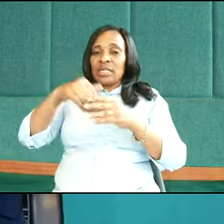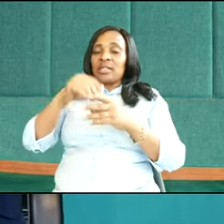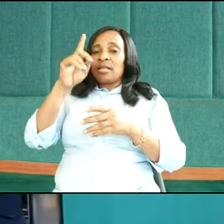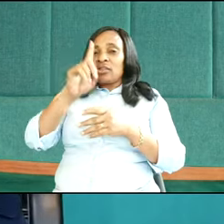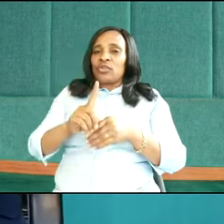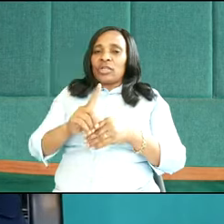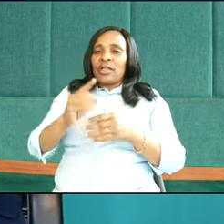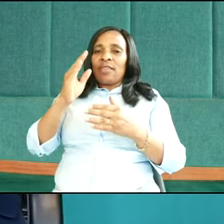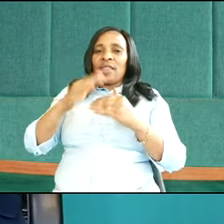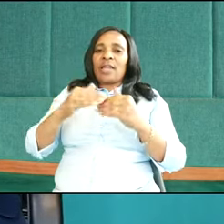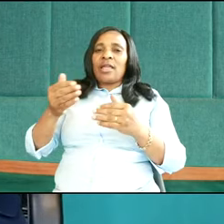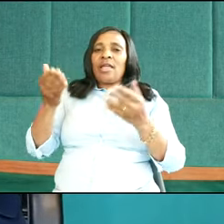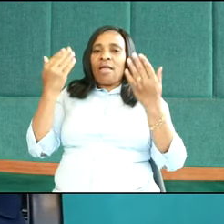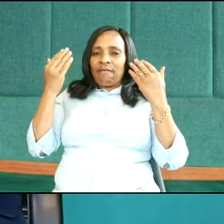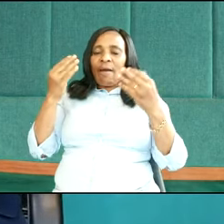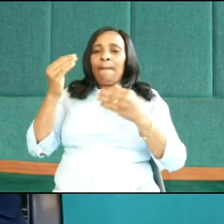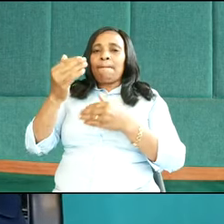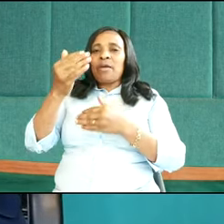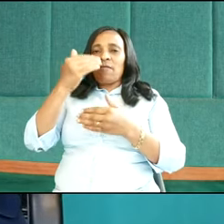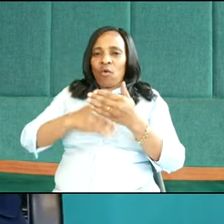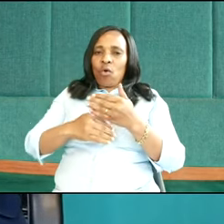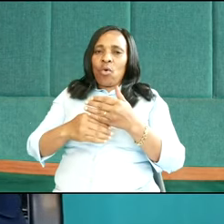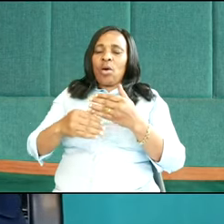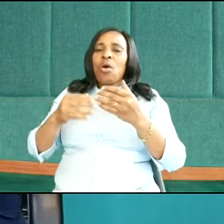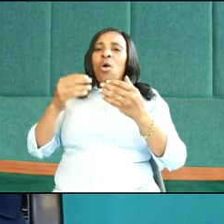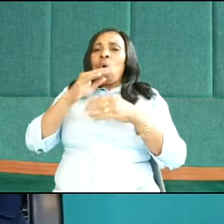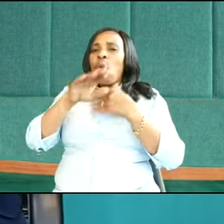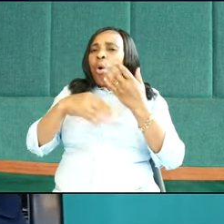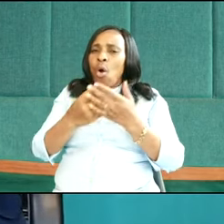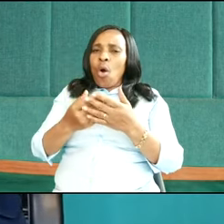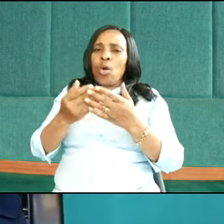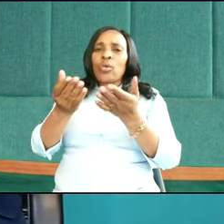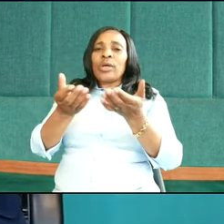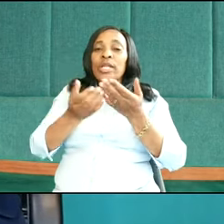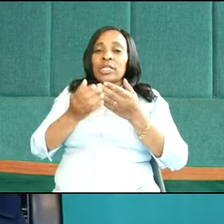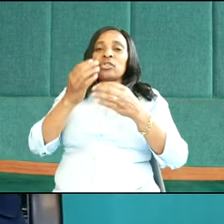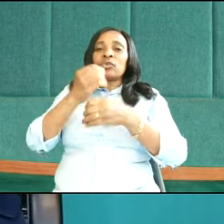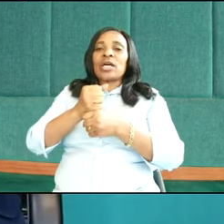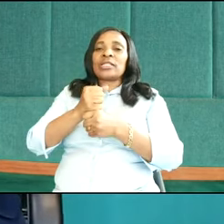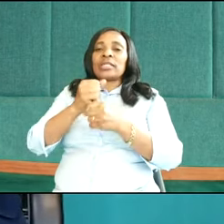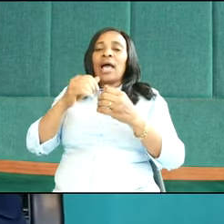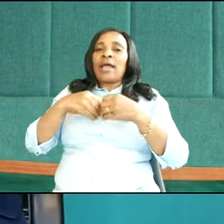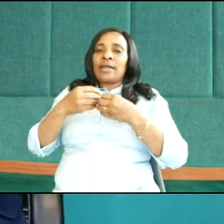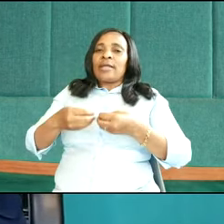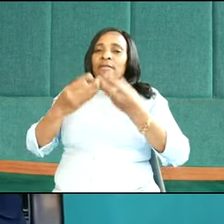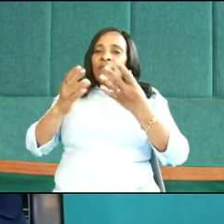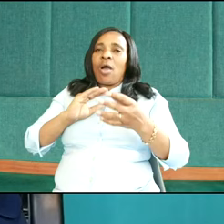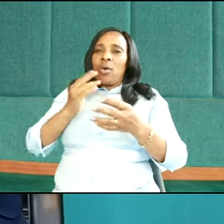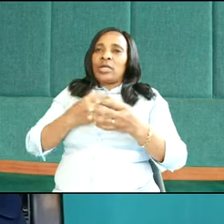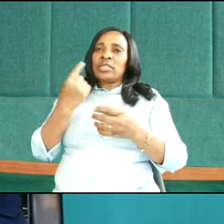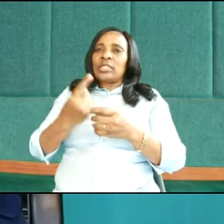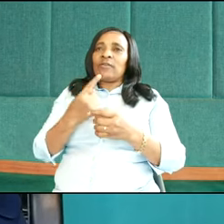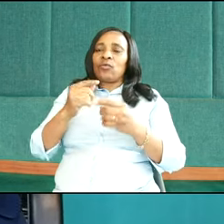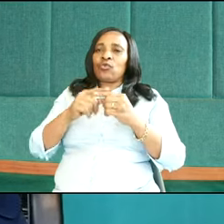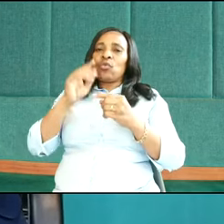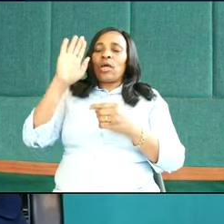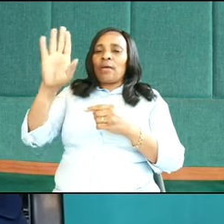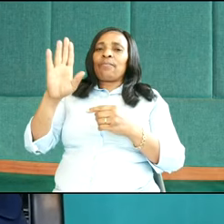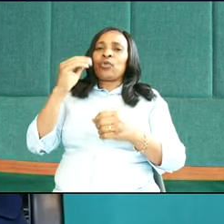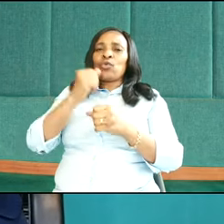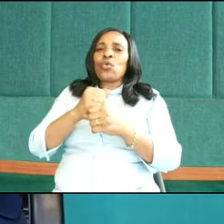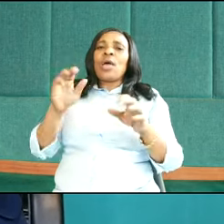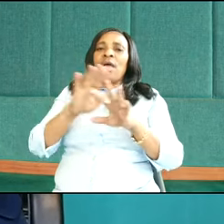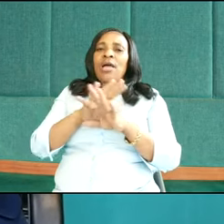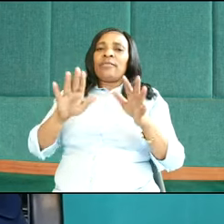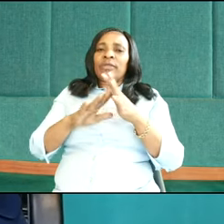he asked really is that we trust Him, right? And that we commit ourselves to Him, and that we do